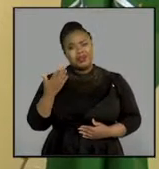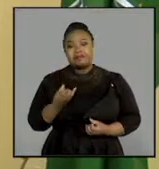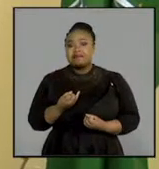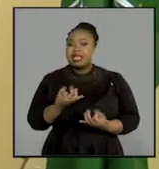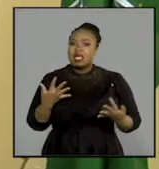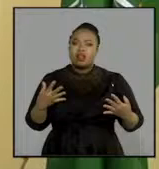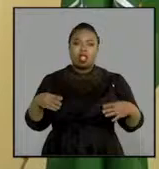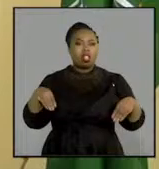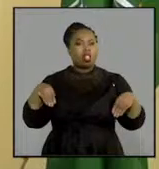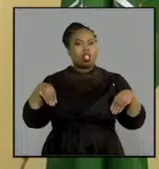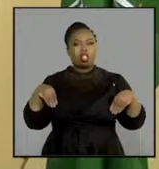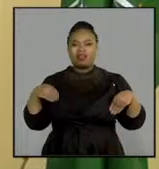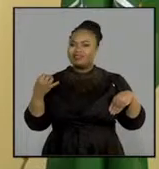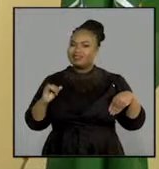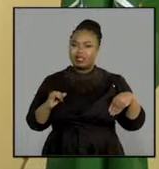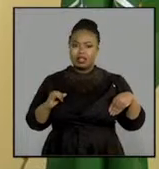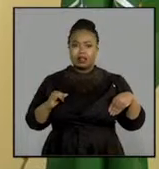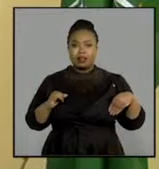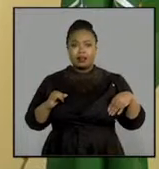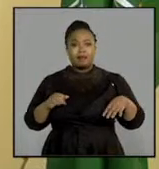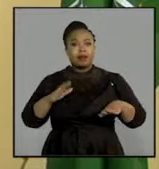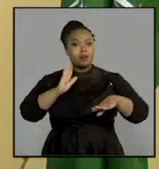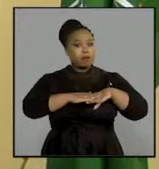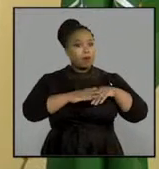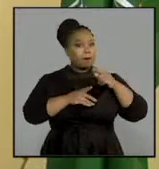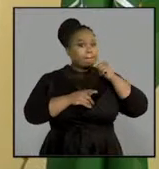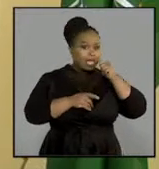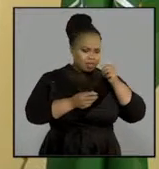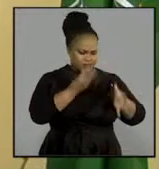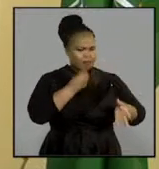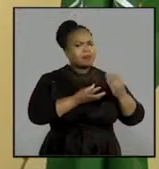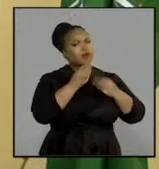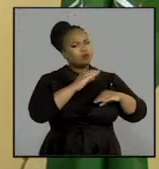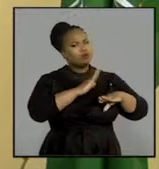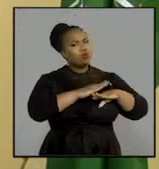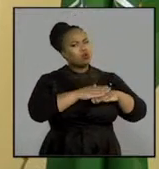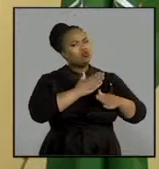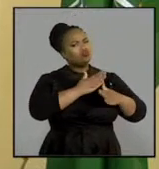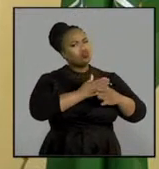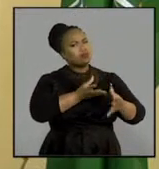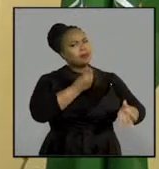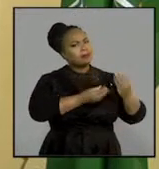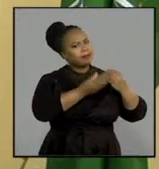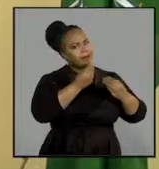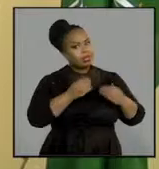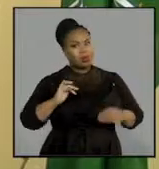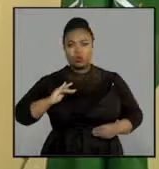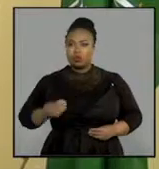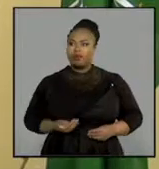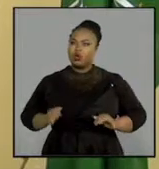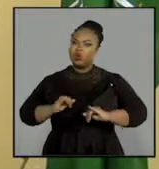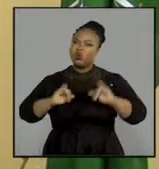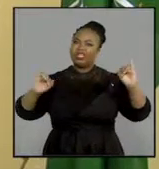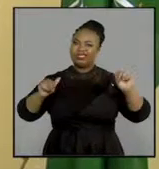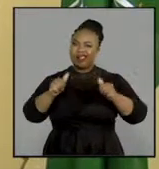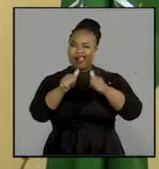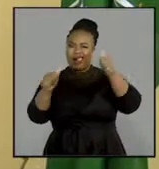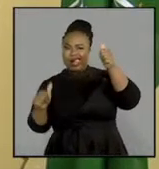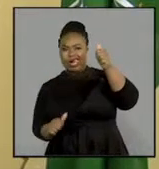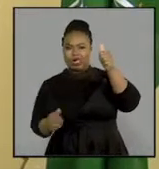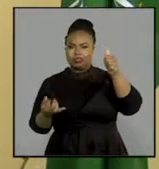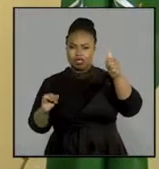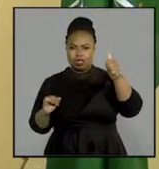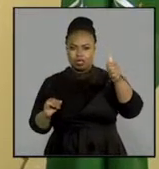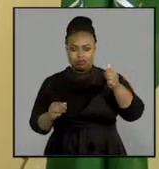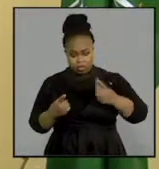have not recovered as fast as their male counterparts. We're therefore working to ensure